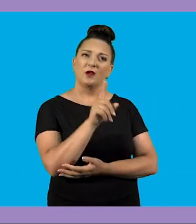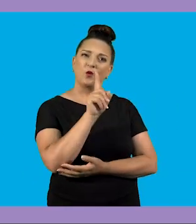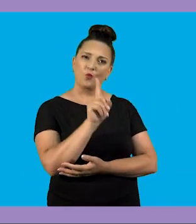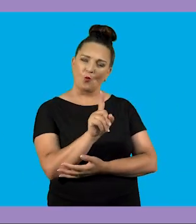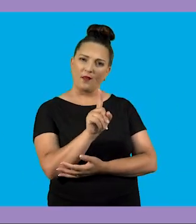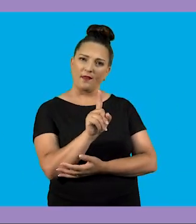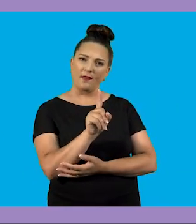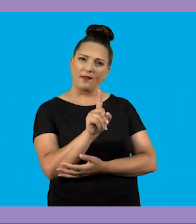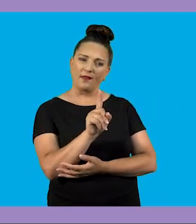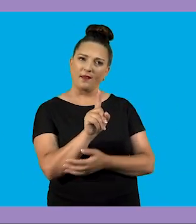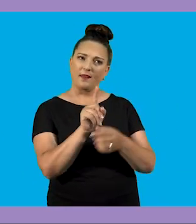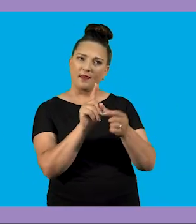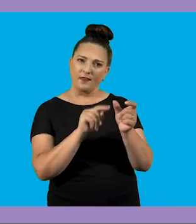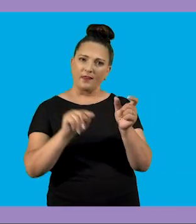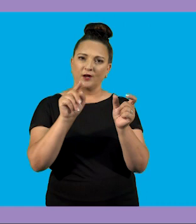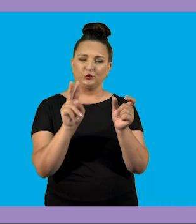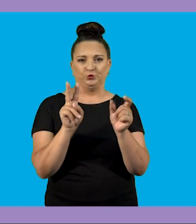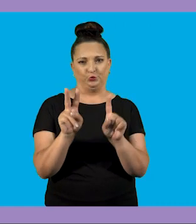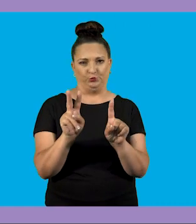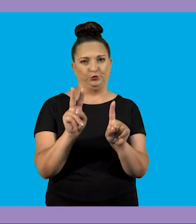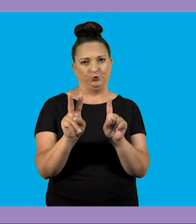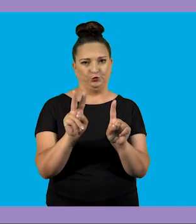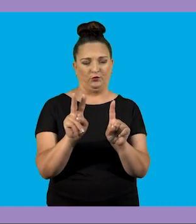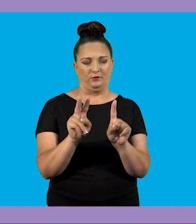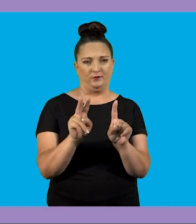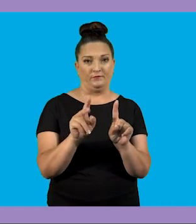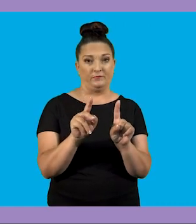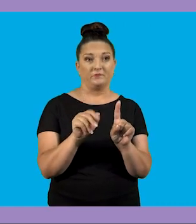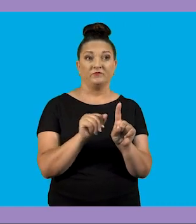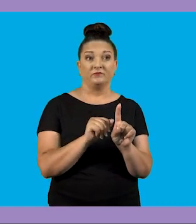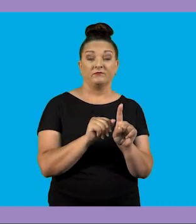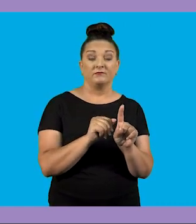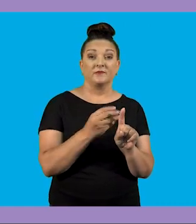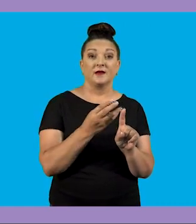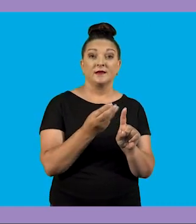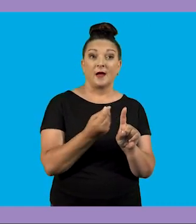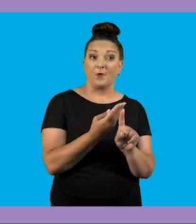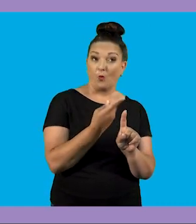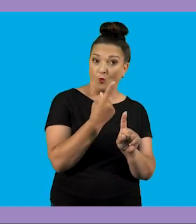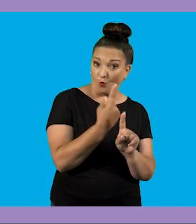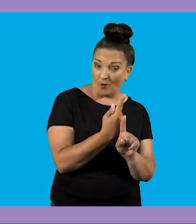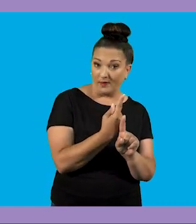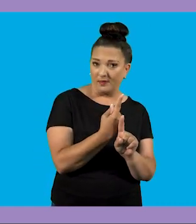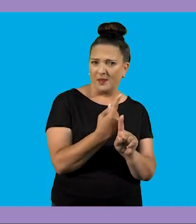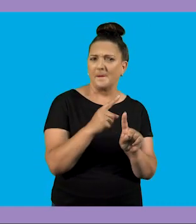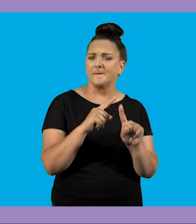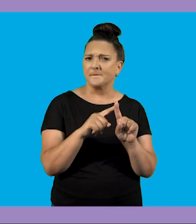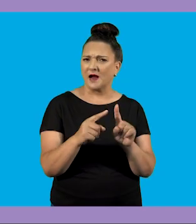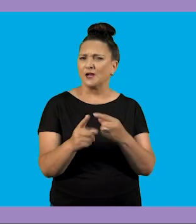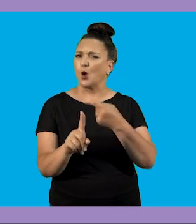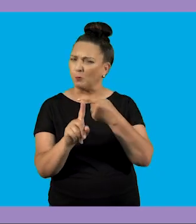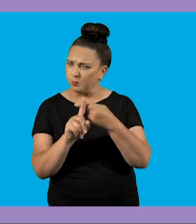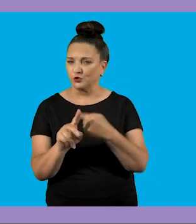and that is a 1 and a 2. But what I need to remind you here of is that this is a positive